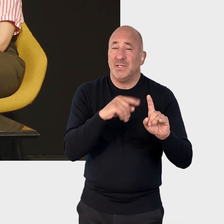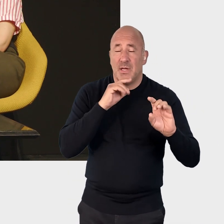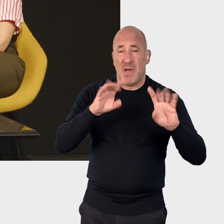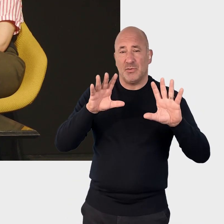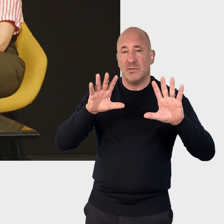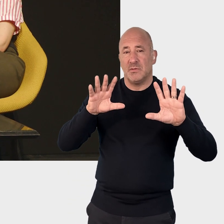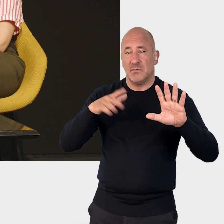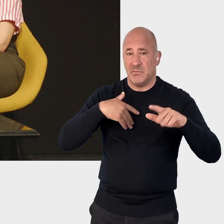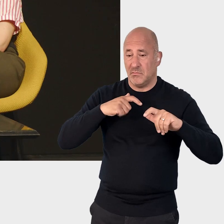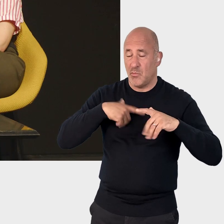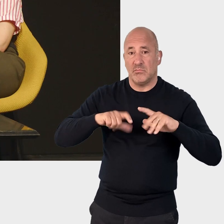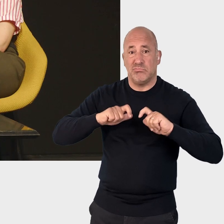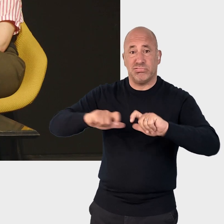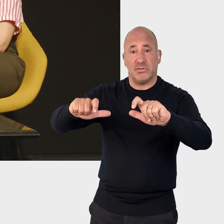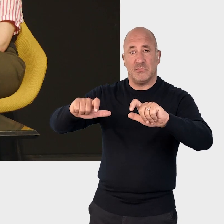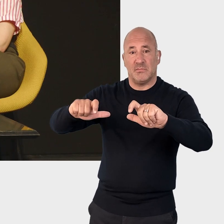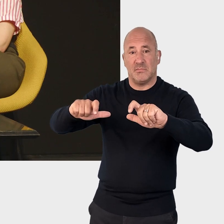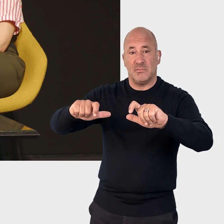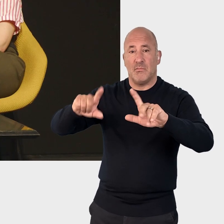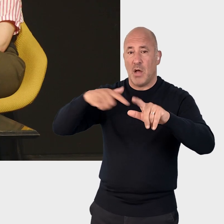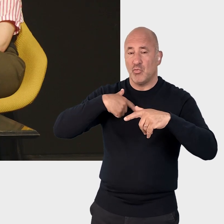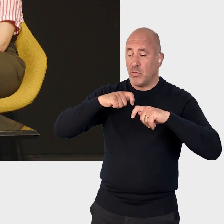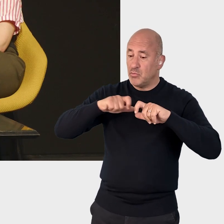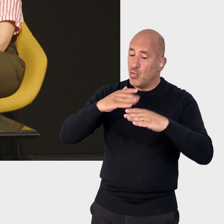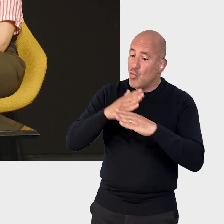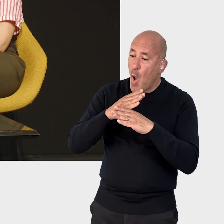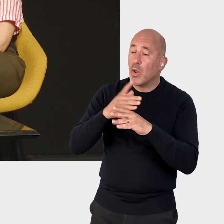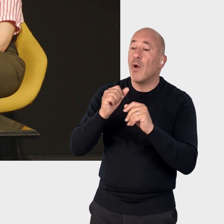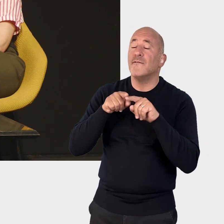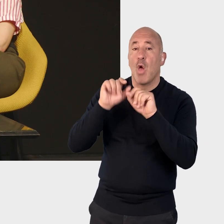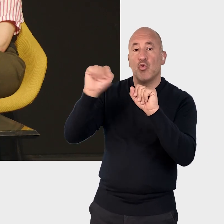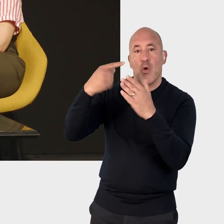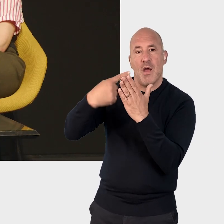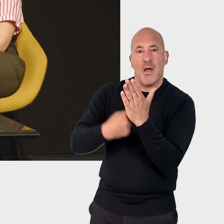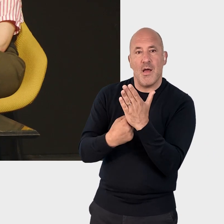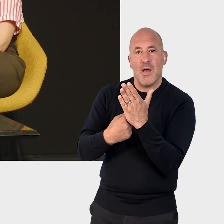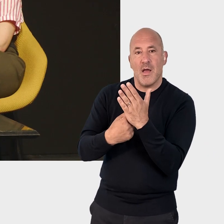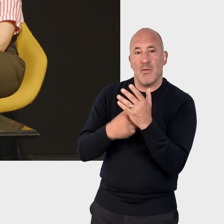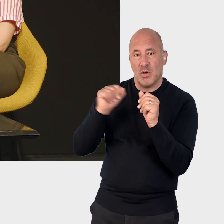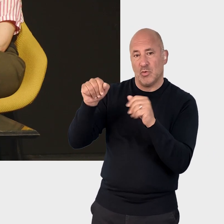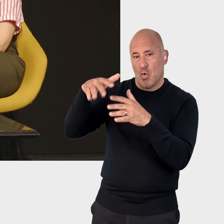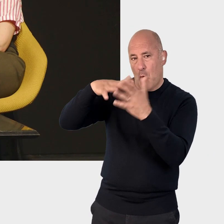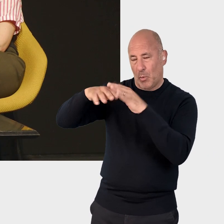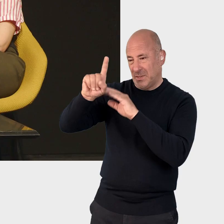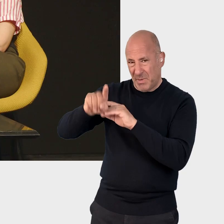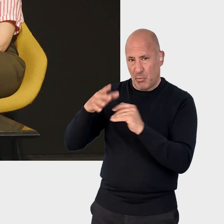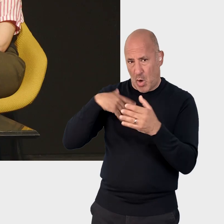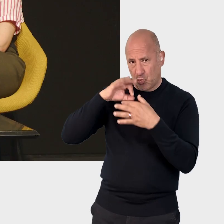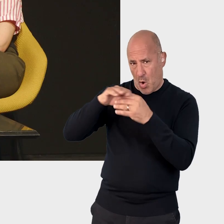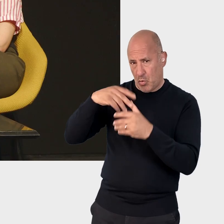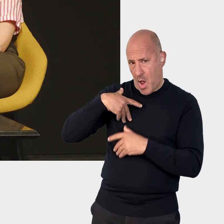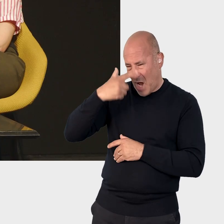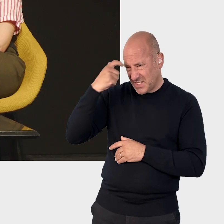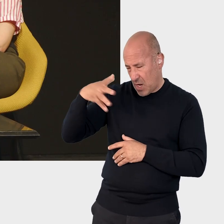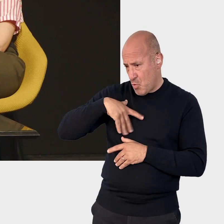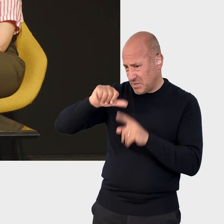relationship. And the magic words that came from Anna were, we want to continue to work with you, but we want to work with you on your terms.